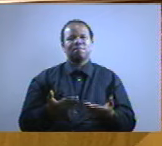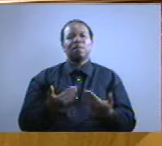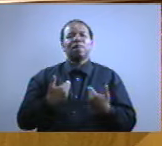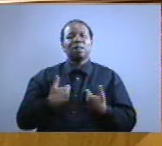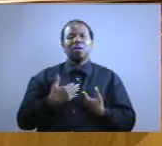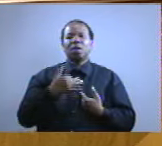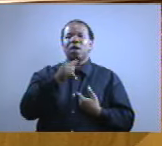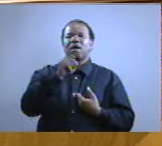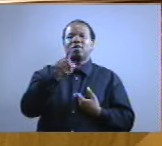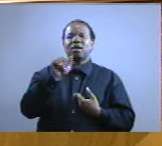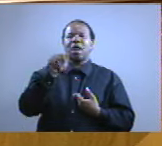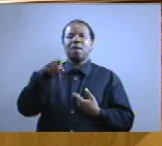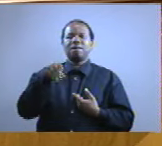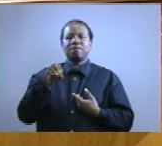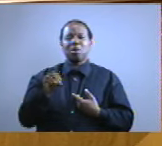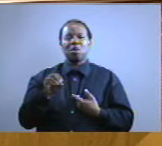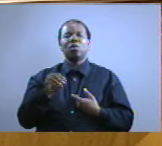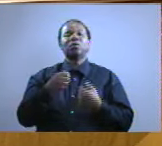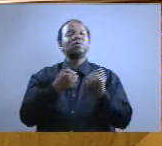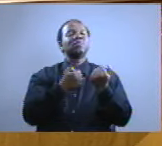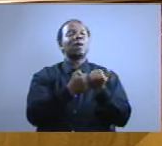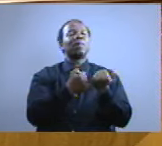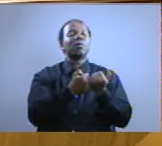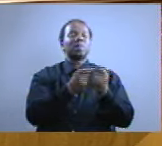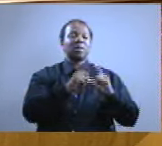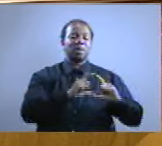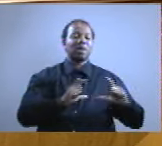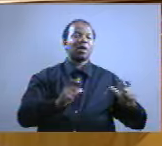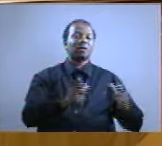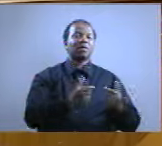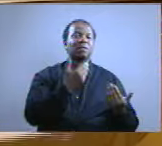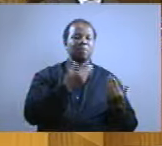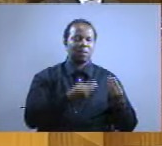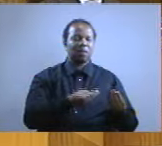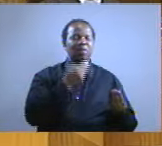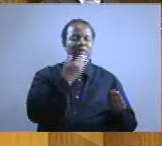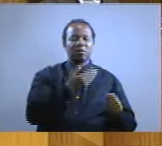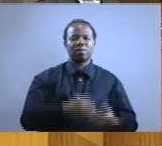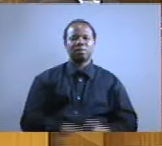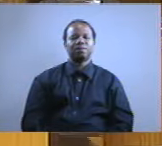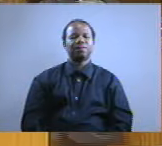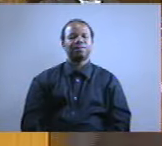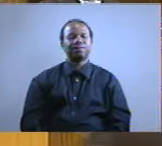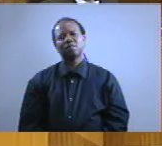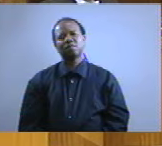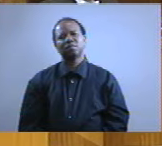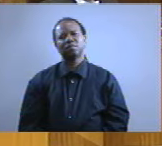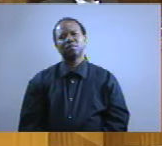full support, the Language Practitioners Council Bill. I thank you.